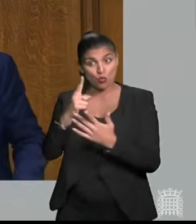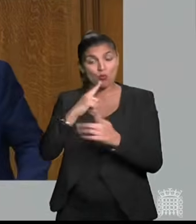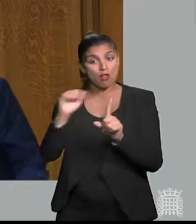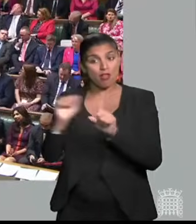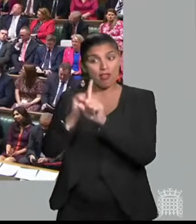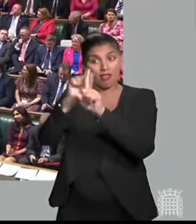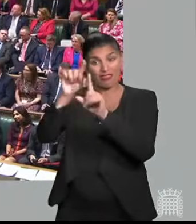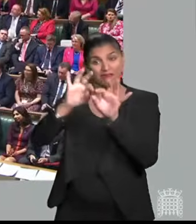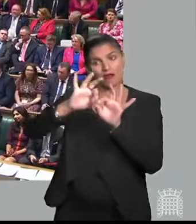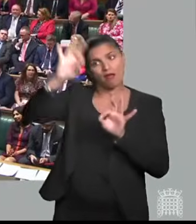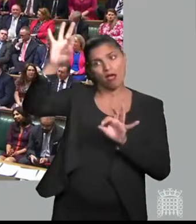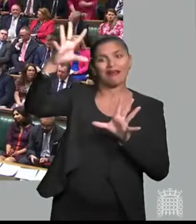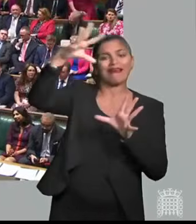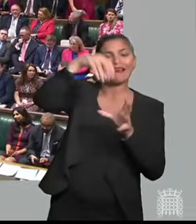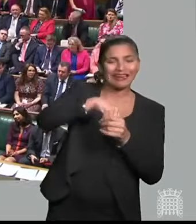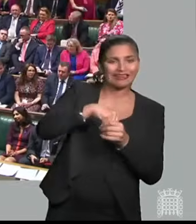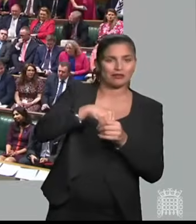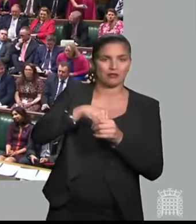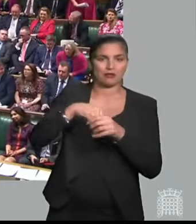North plans?